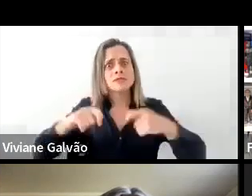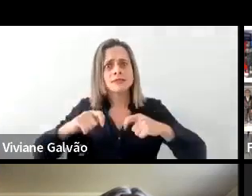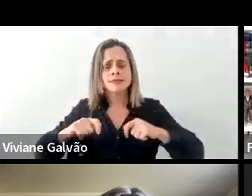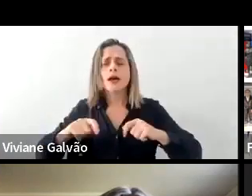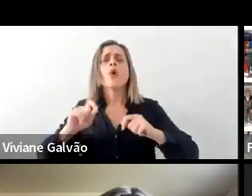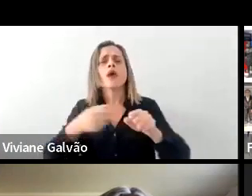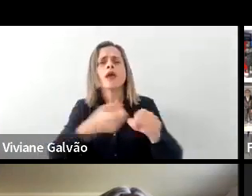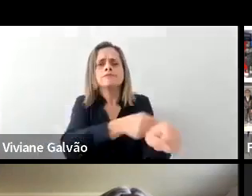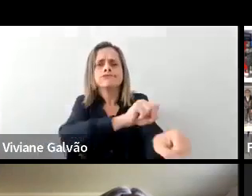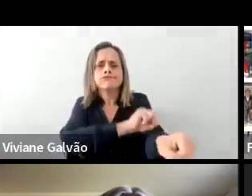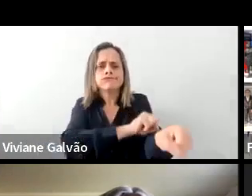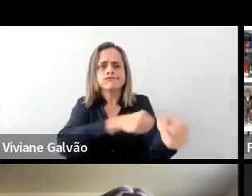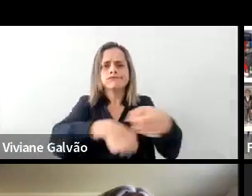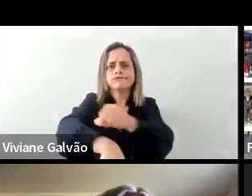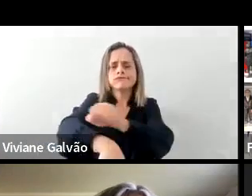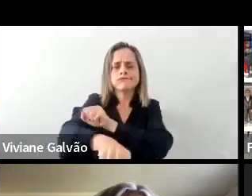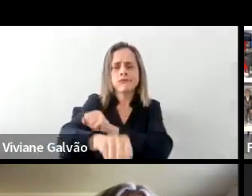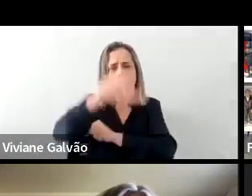Whether we like it or not,